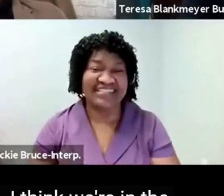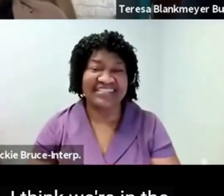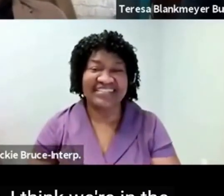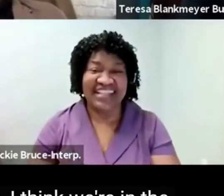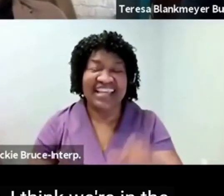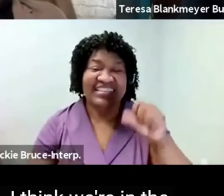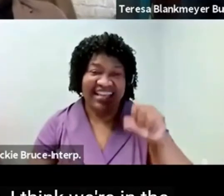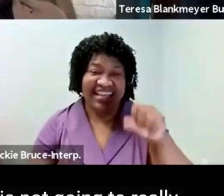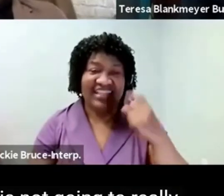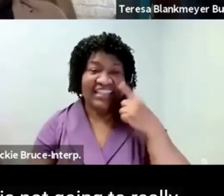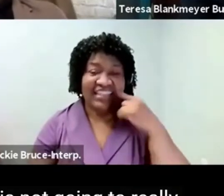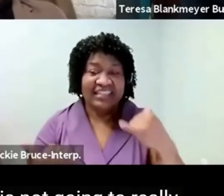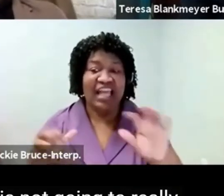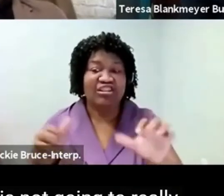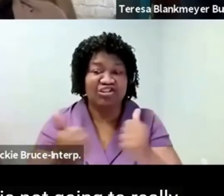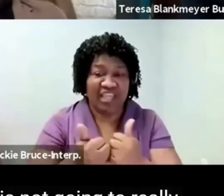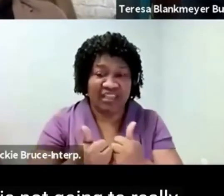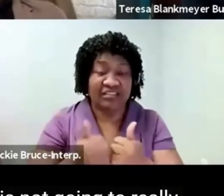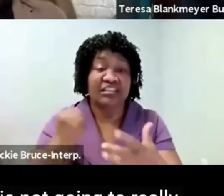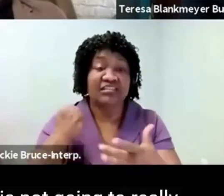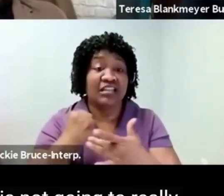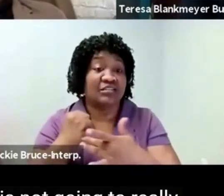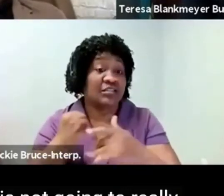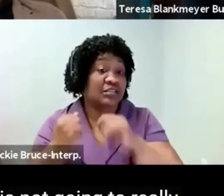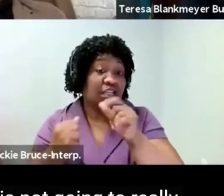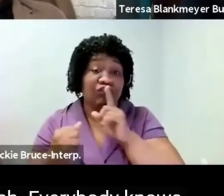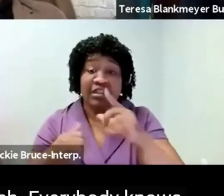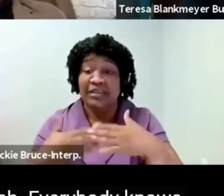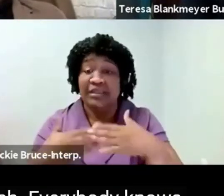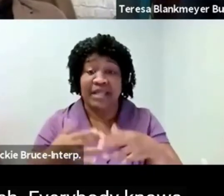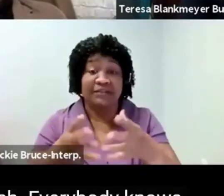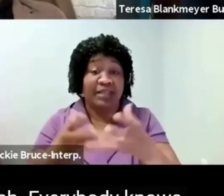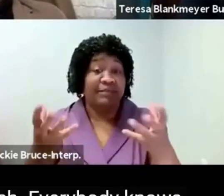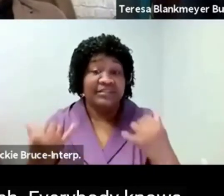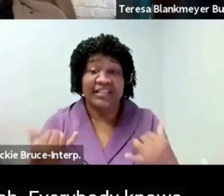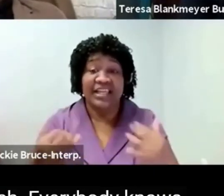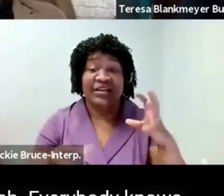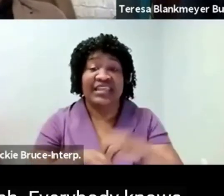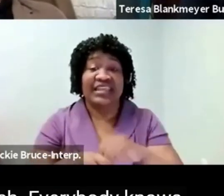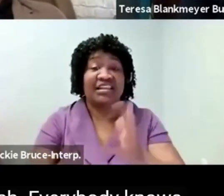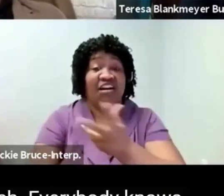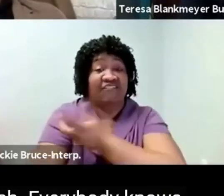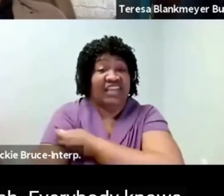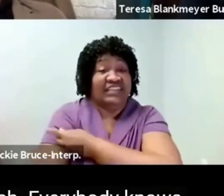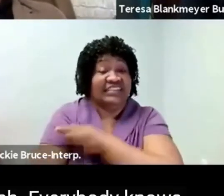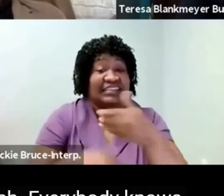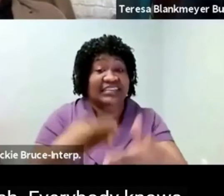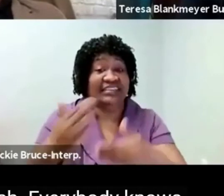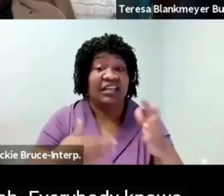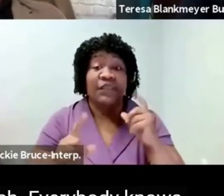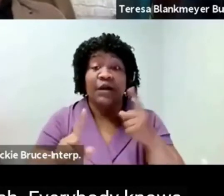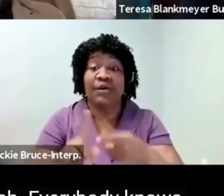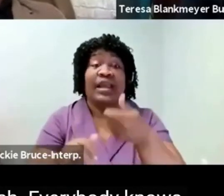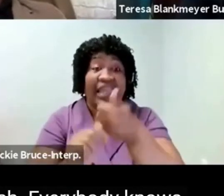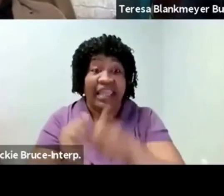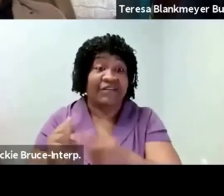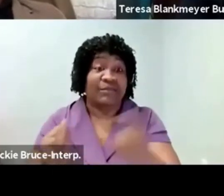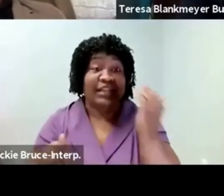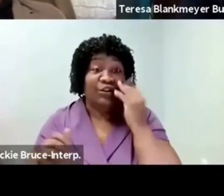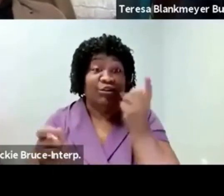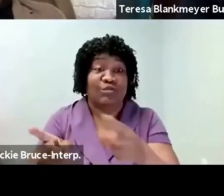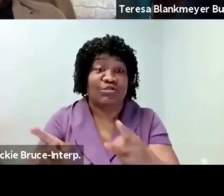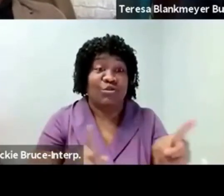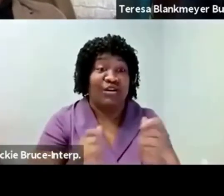Yeah, I think we're in the challenge right now where technology is not going to really matter that much. We're in our vaccine push because we're at the point where everybody knows what's going